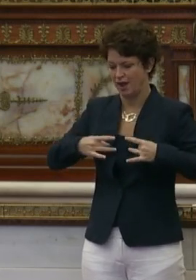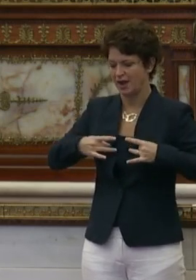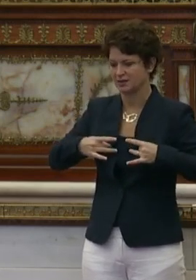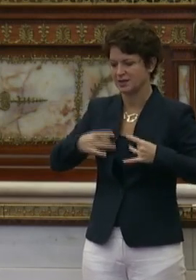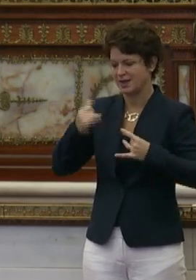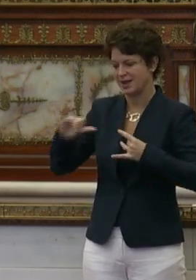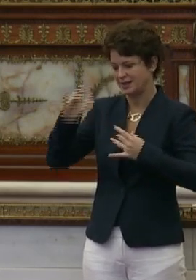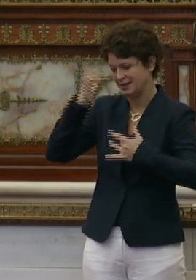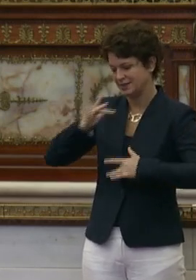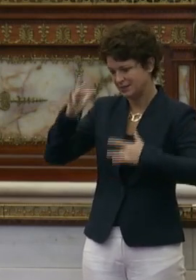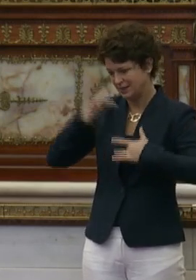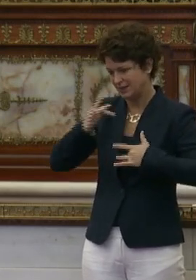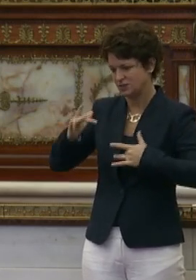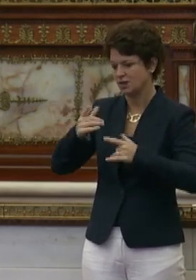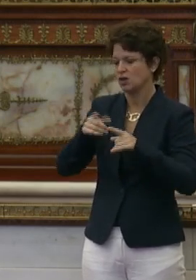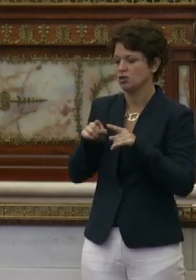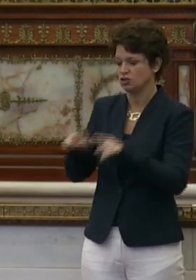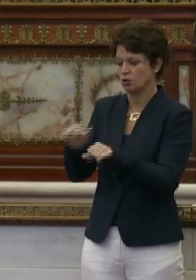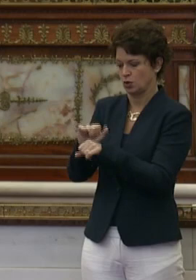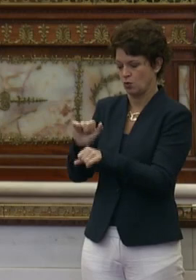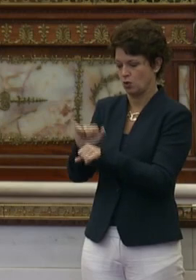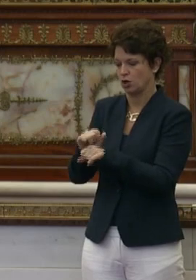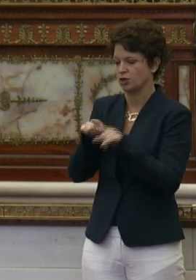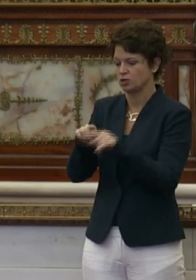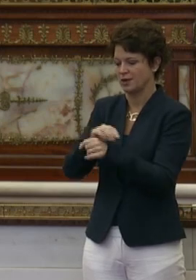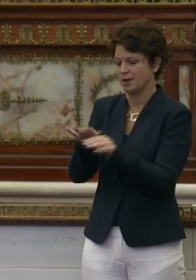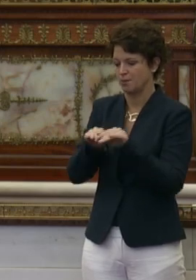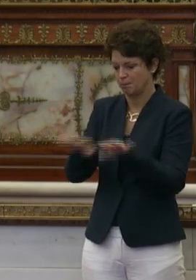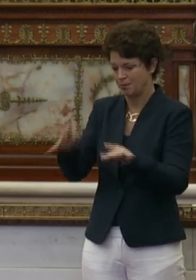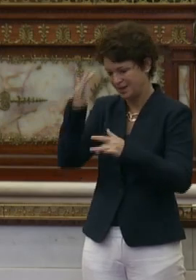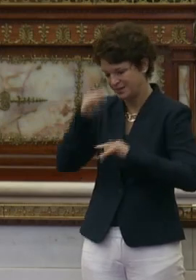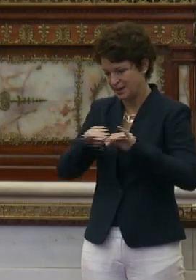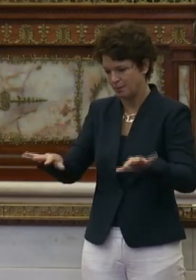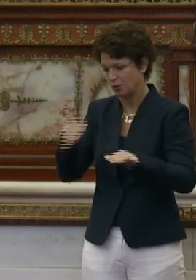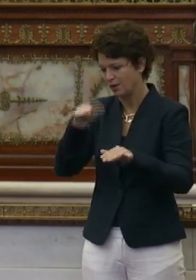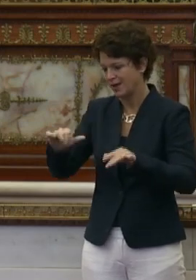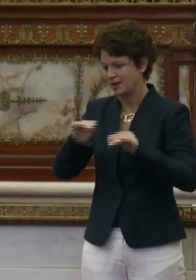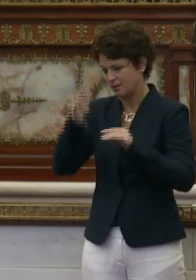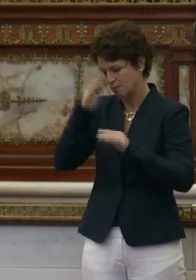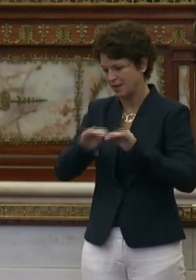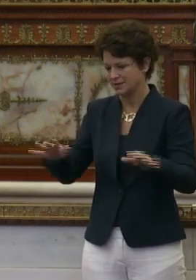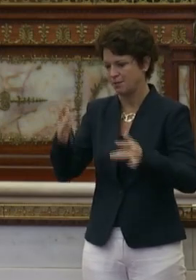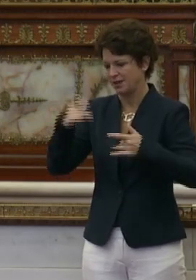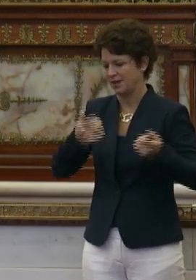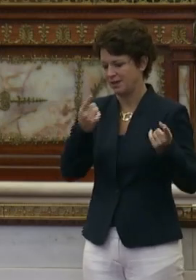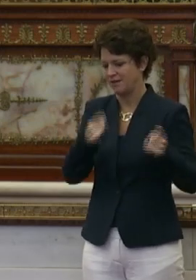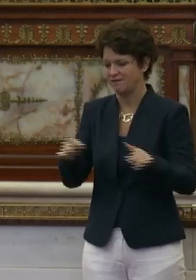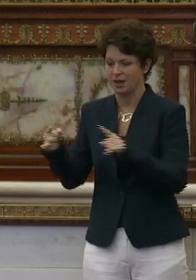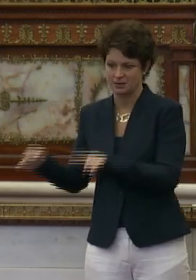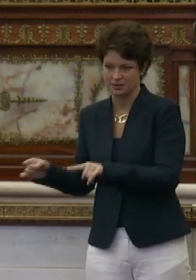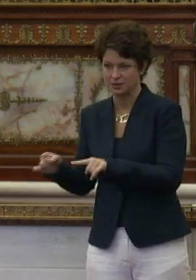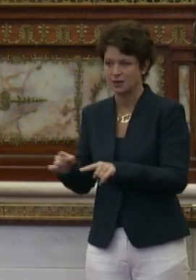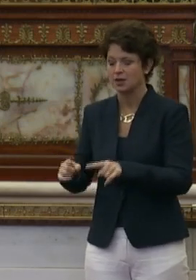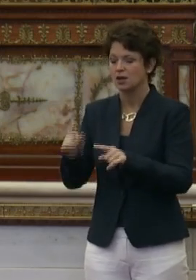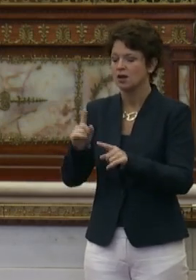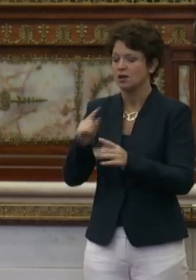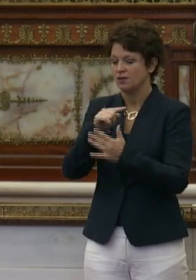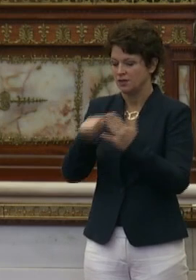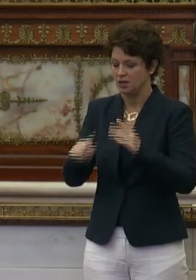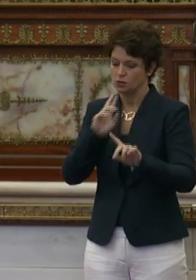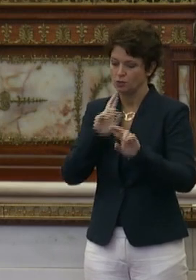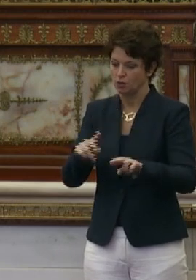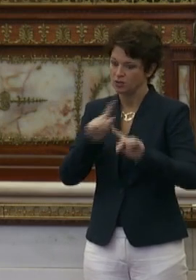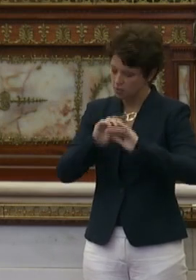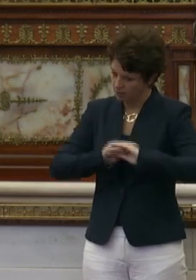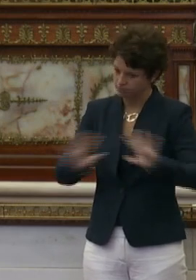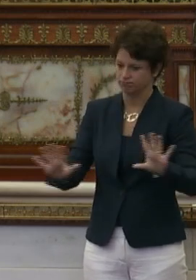communicable disease at work during a pandemic or epidemic event. Respectfully reports it as considered and amended